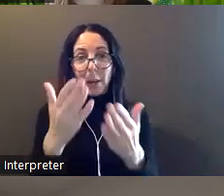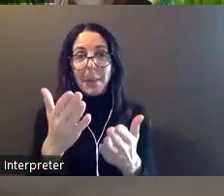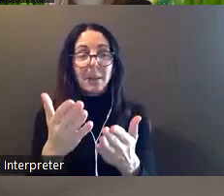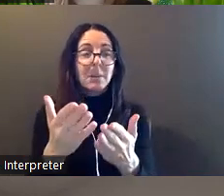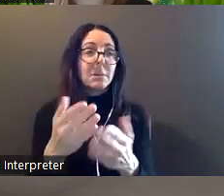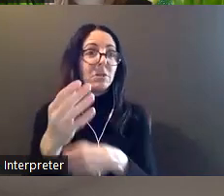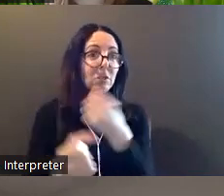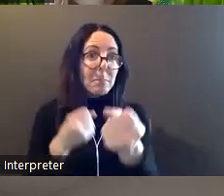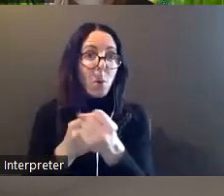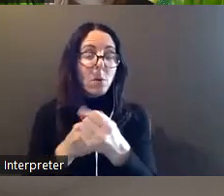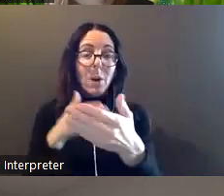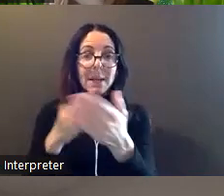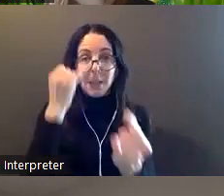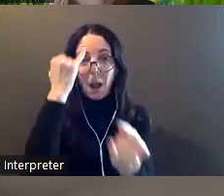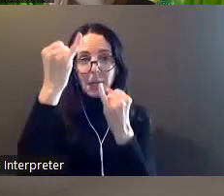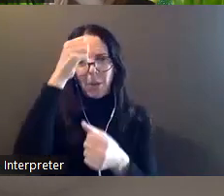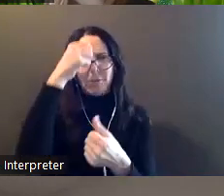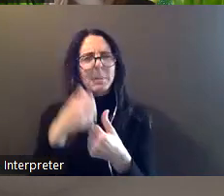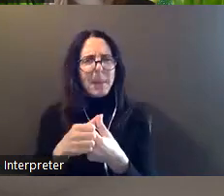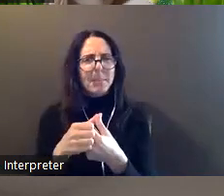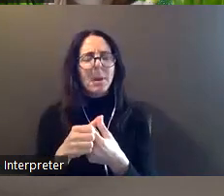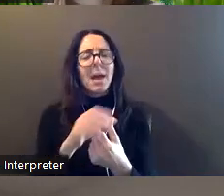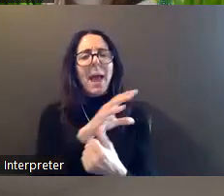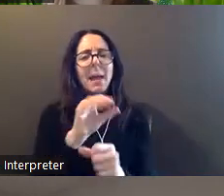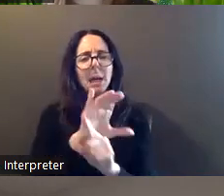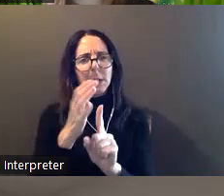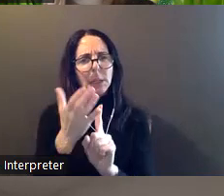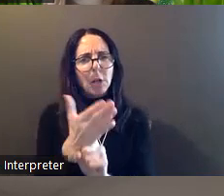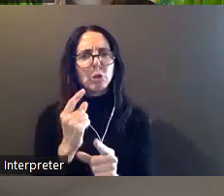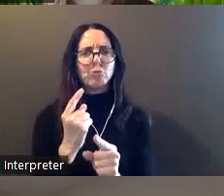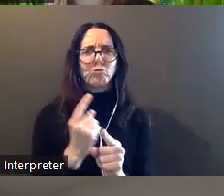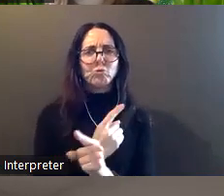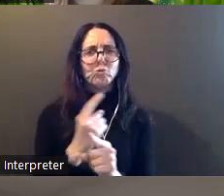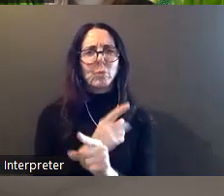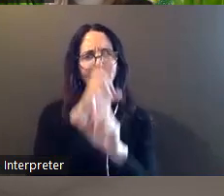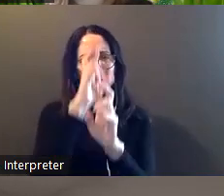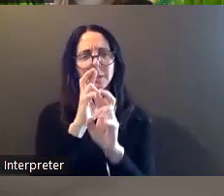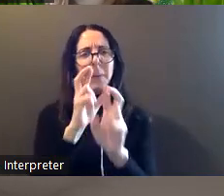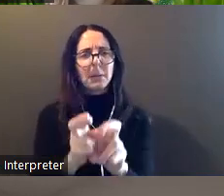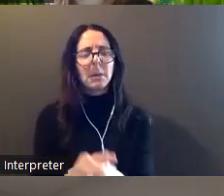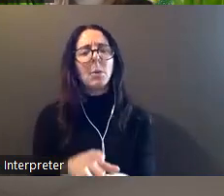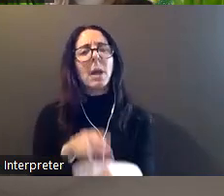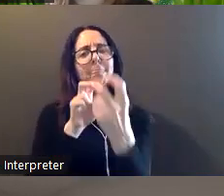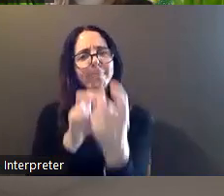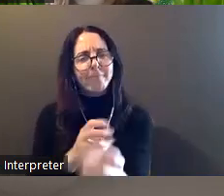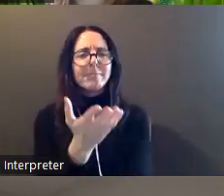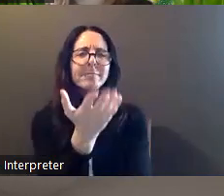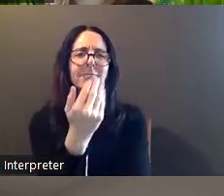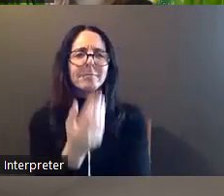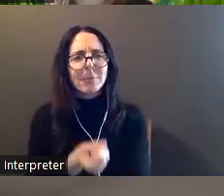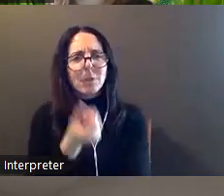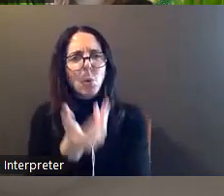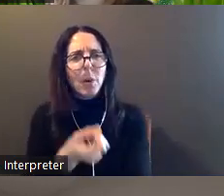ideas, and we must respect cultural integrity by allowing people to tell their story and seek guidance from